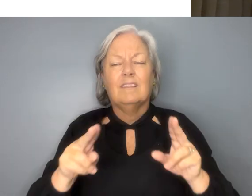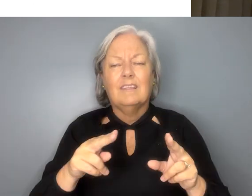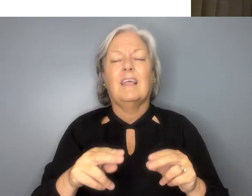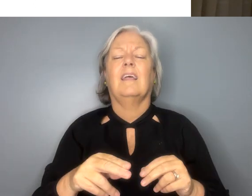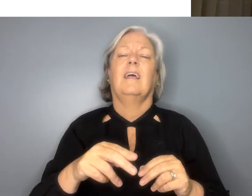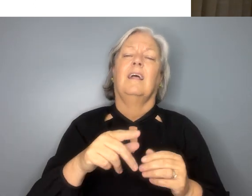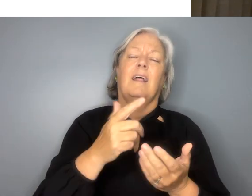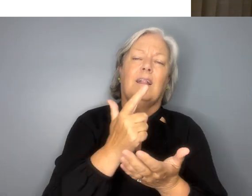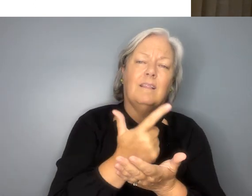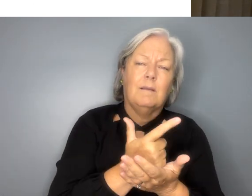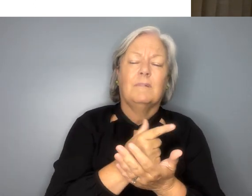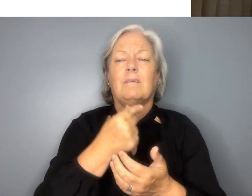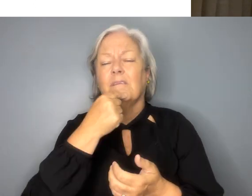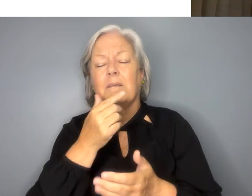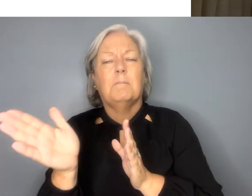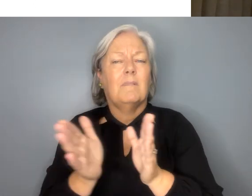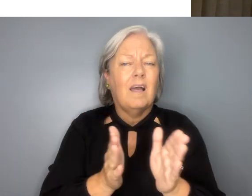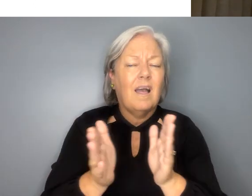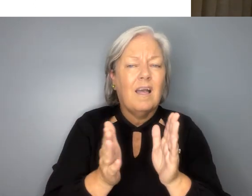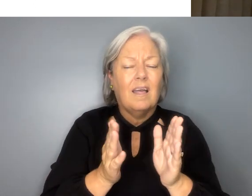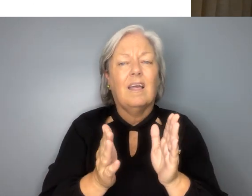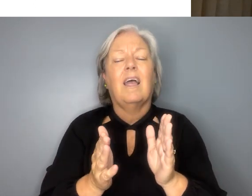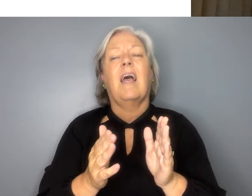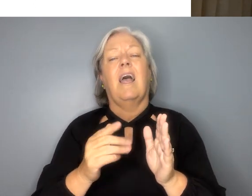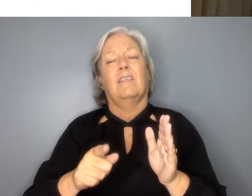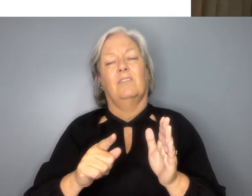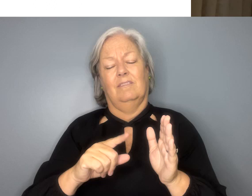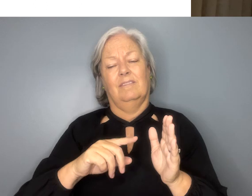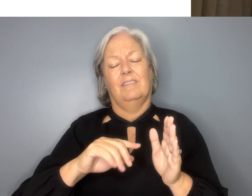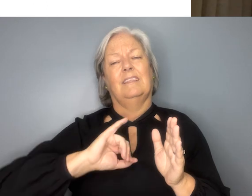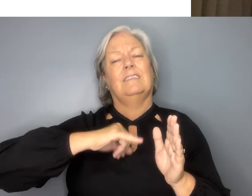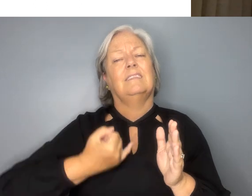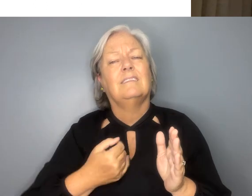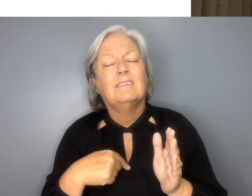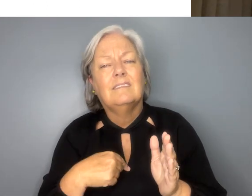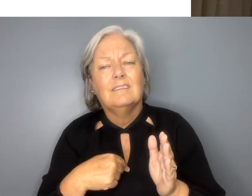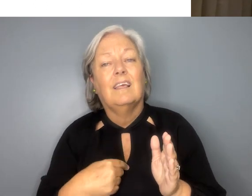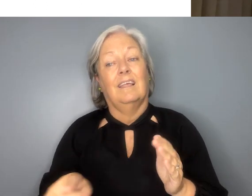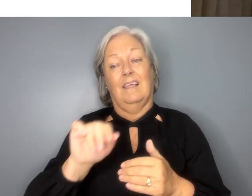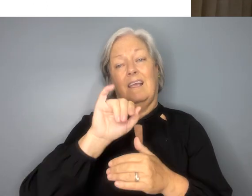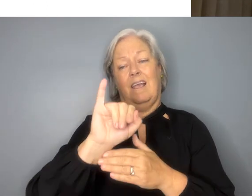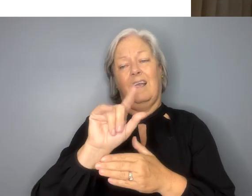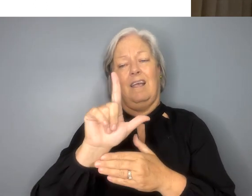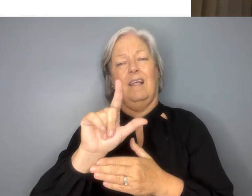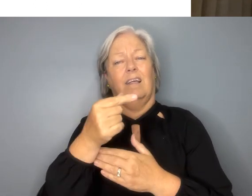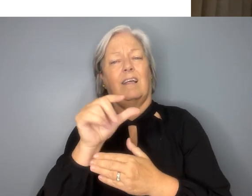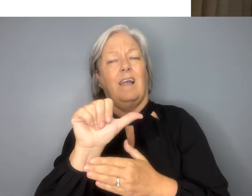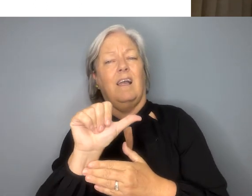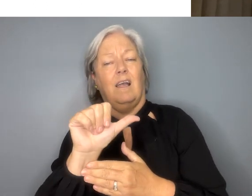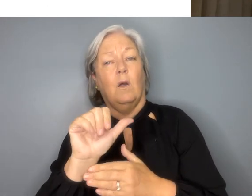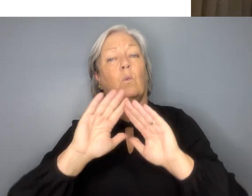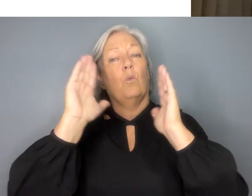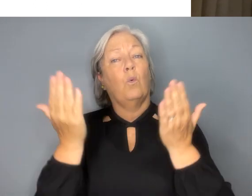Lesbian, Gay, Bisexual, Trans and Intersex Association, ILGA World, has developed